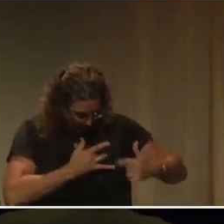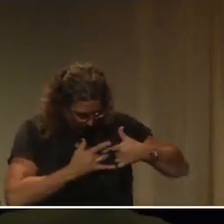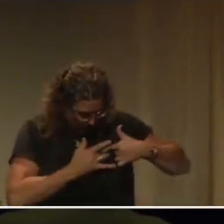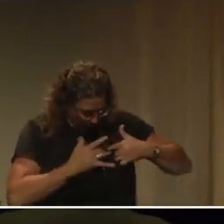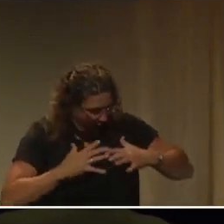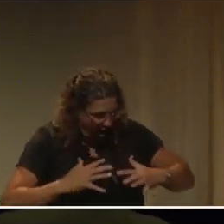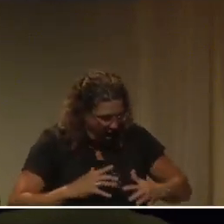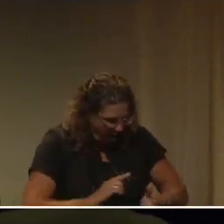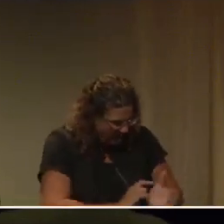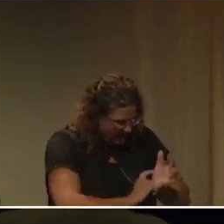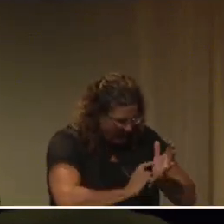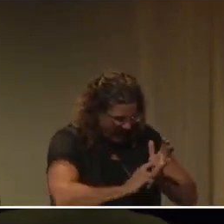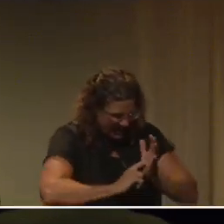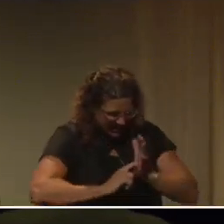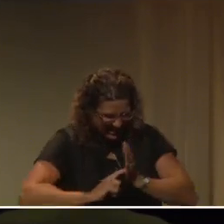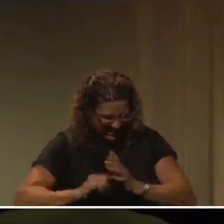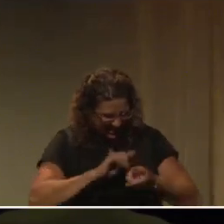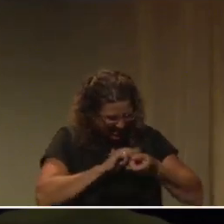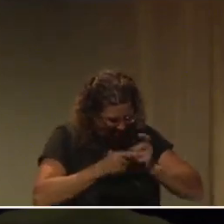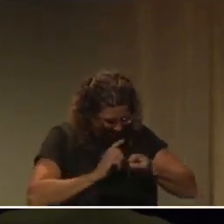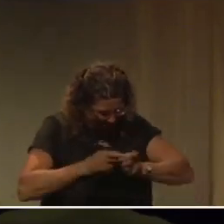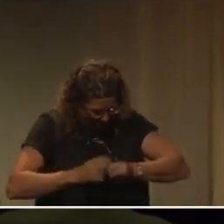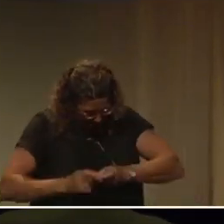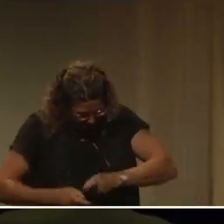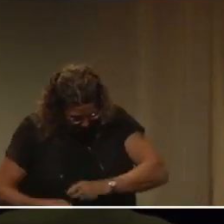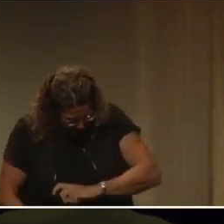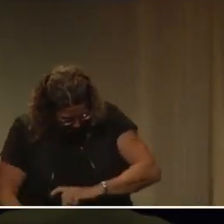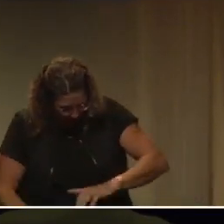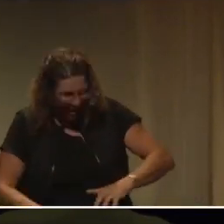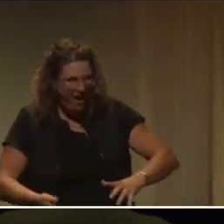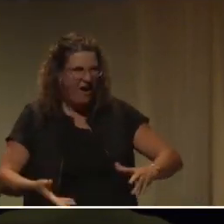alone, put me back together.